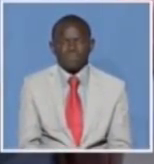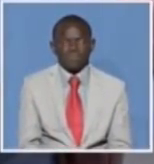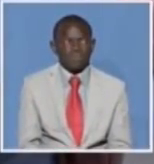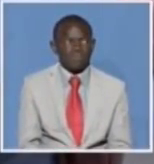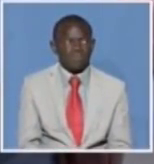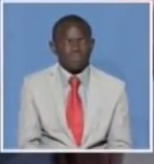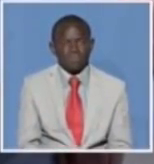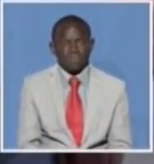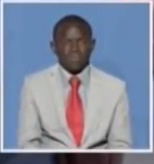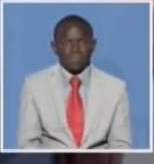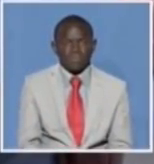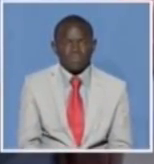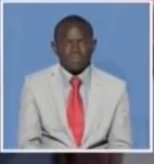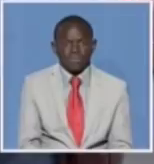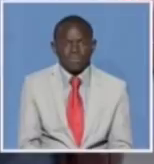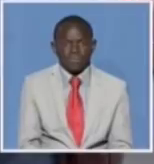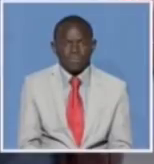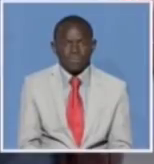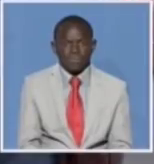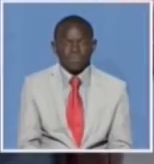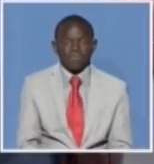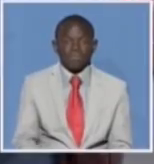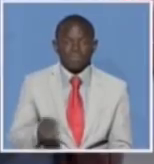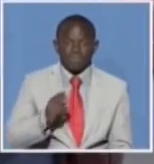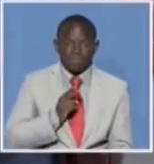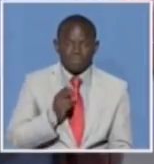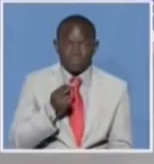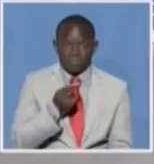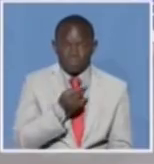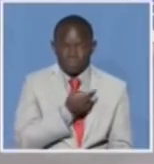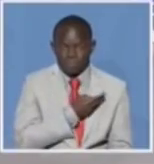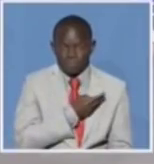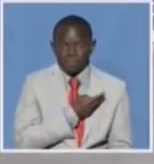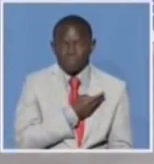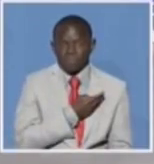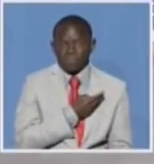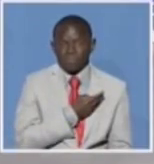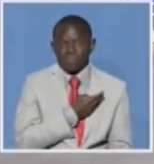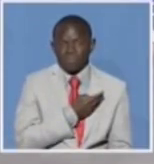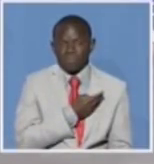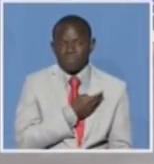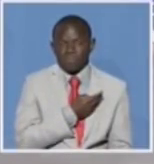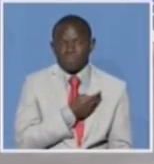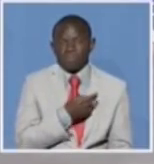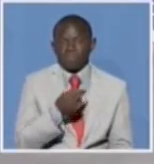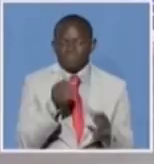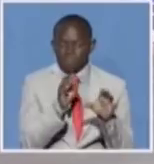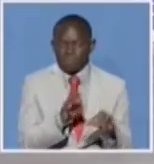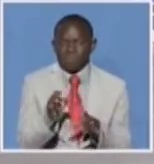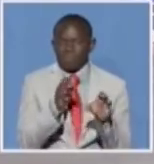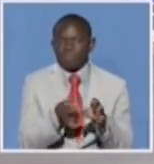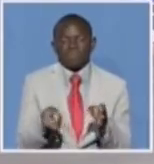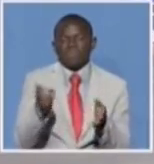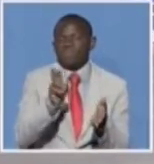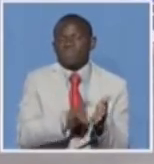that, what we see and what we saw is unlikely to happen. Particularly the